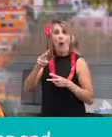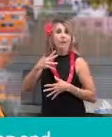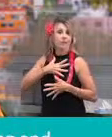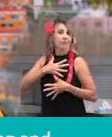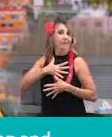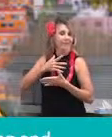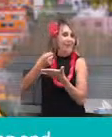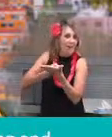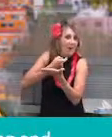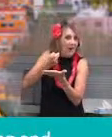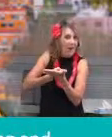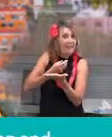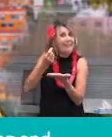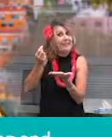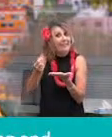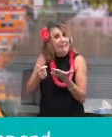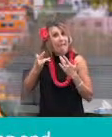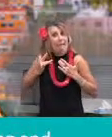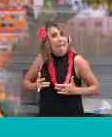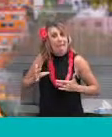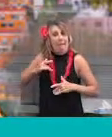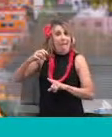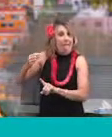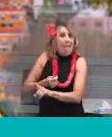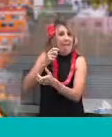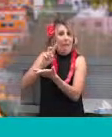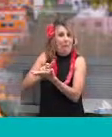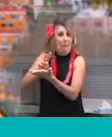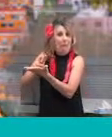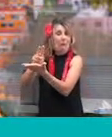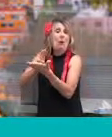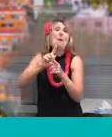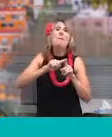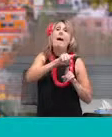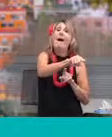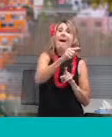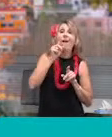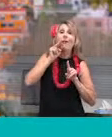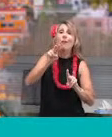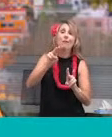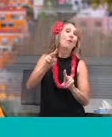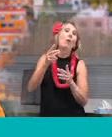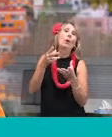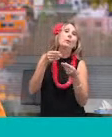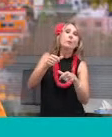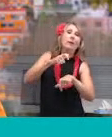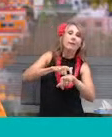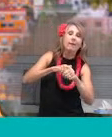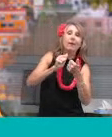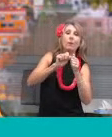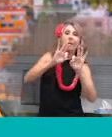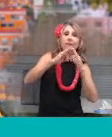all. Don also looks forward to traveling and spending more time with family and friends.